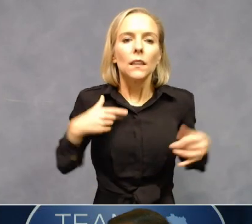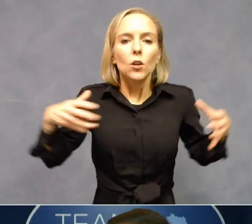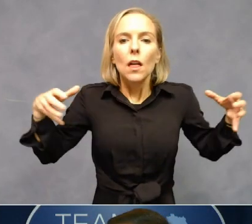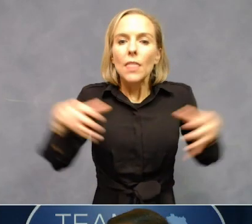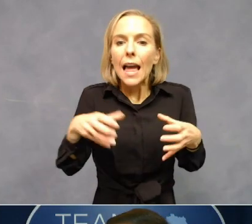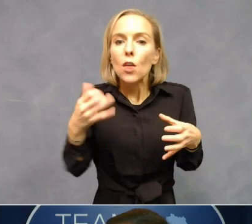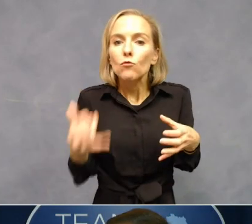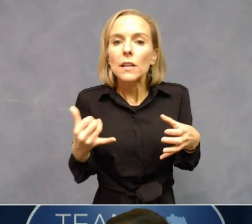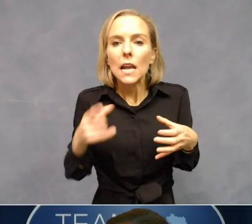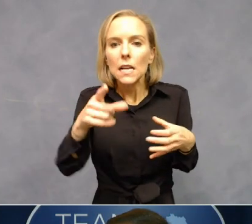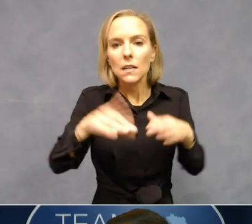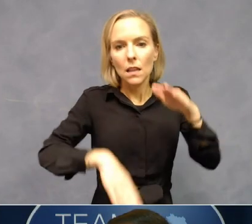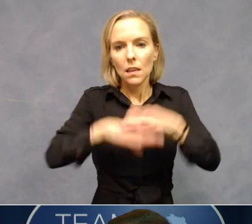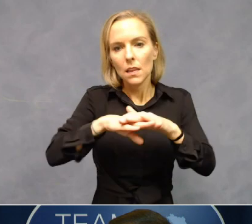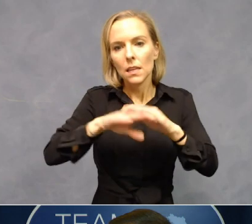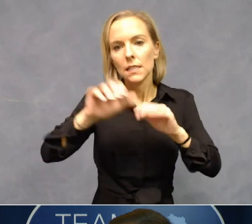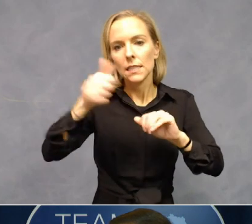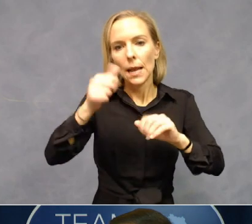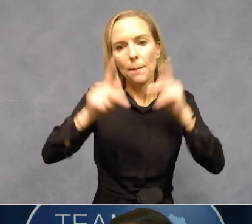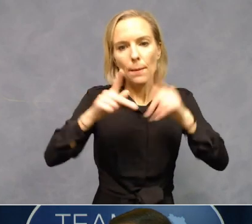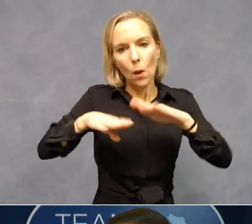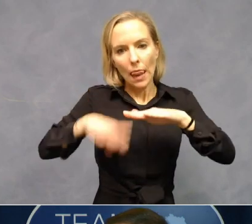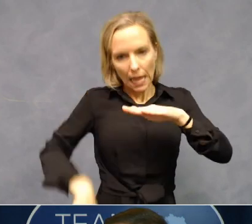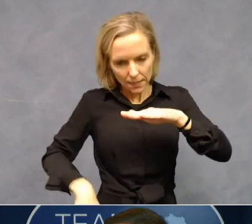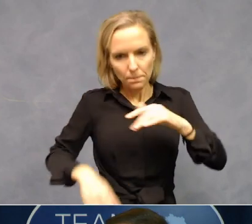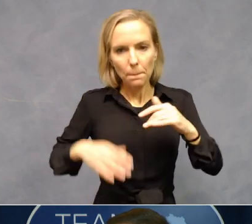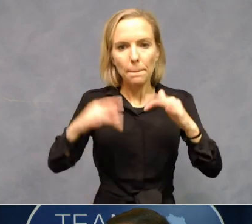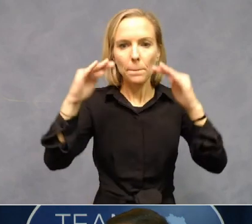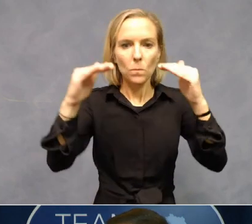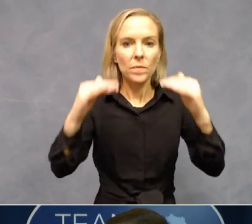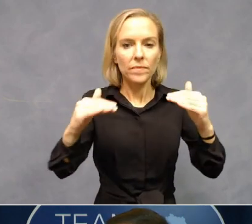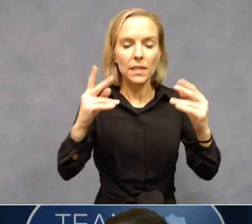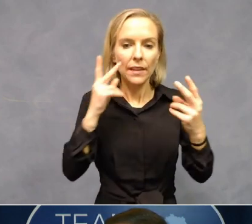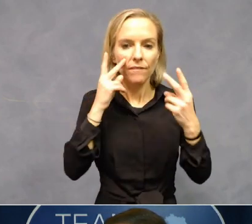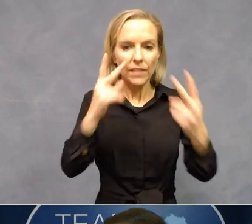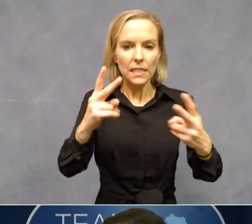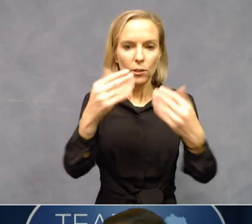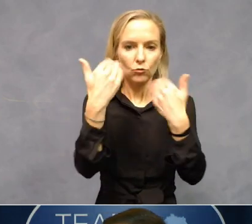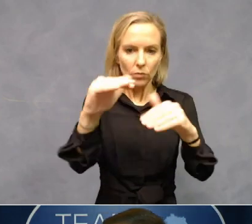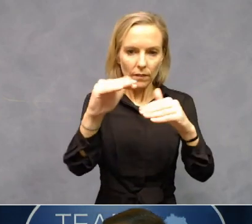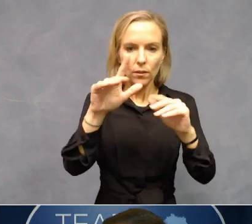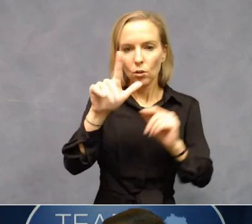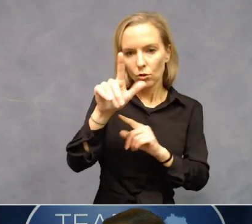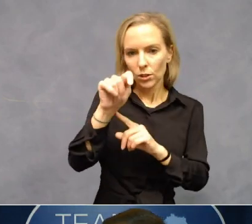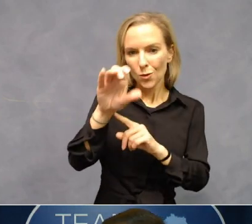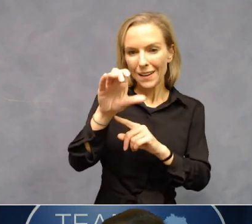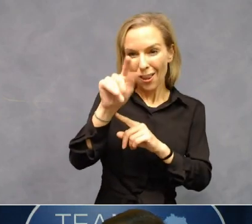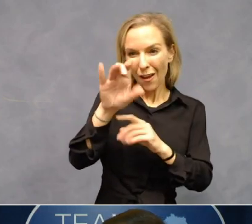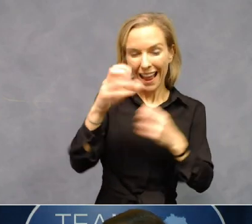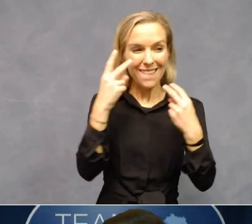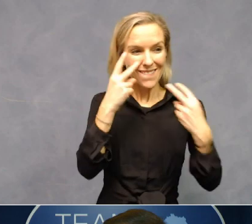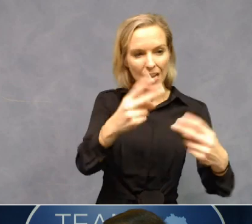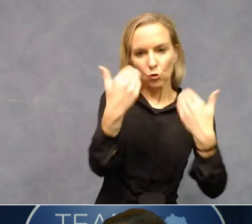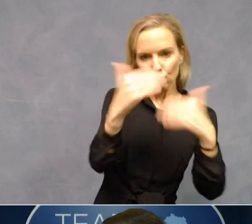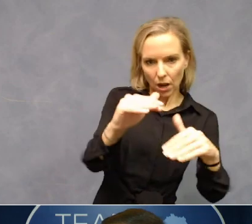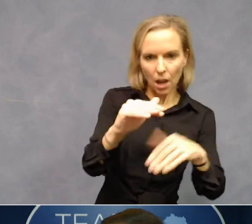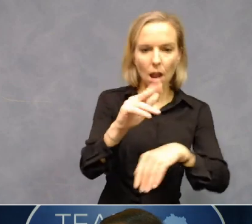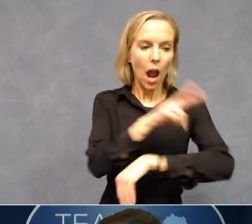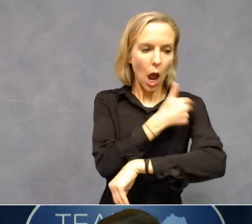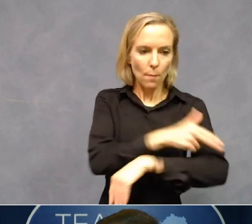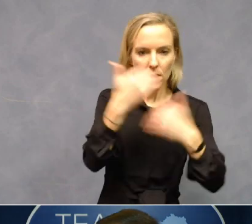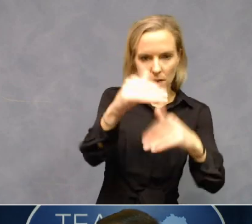at 10 or less. We have visitation restrictions at long-term care facilities and hospitals. Colleges